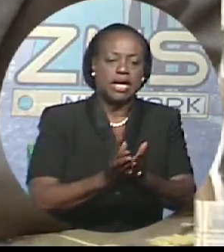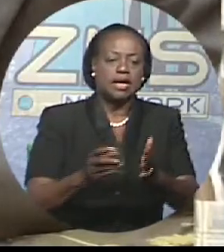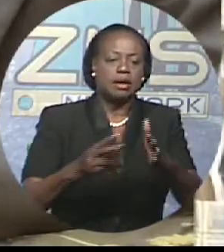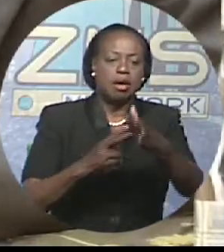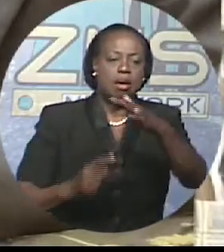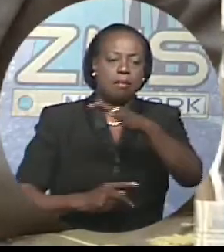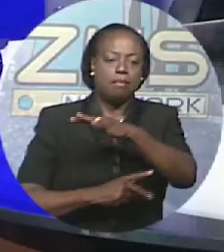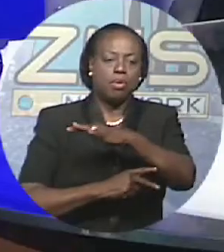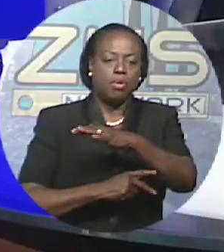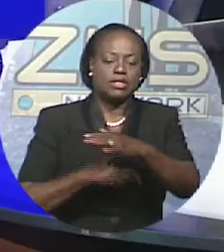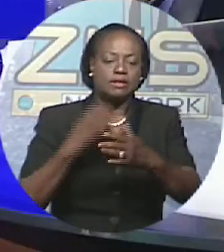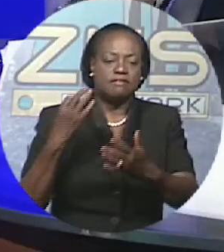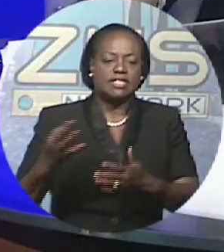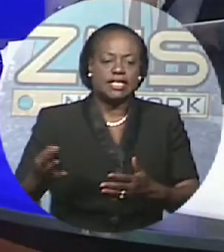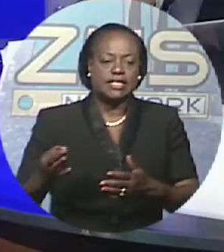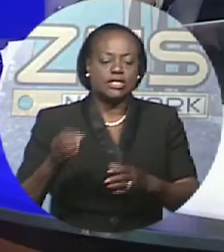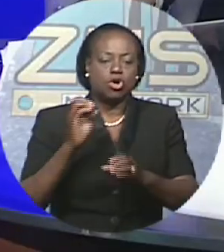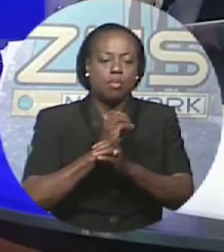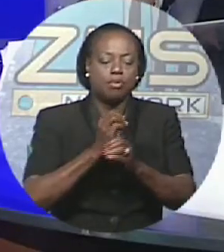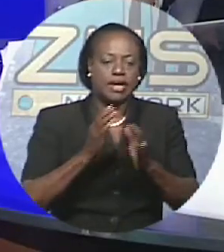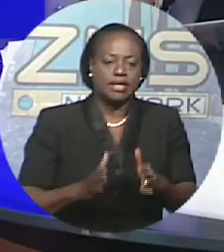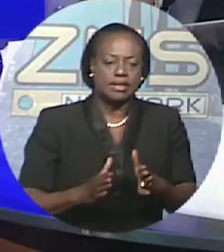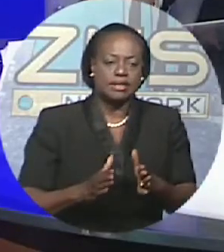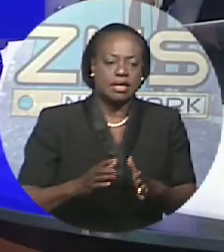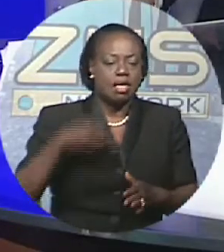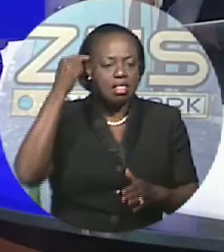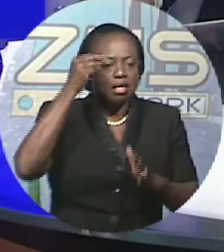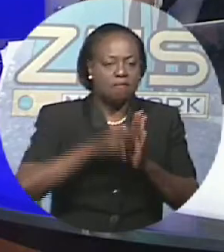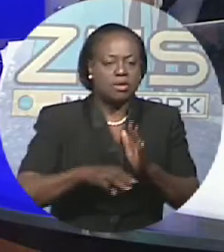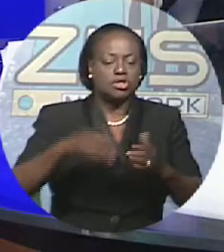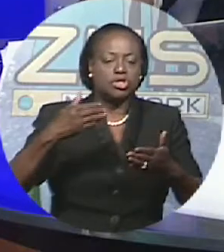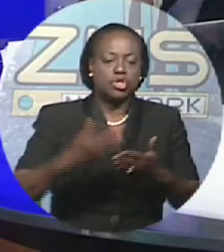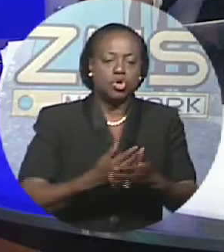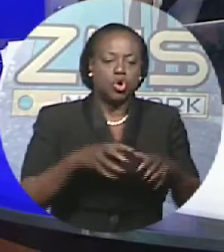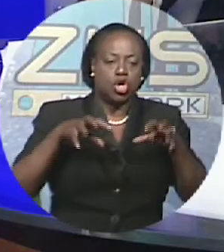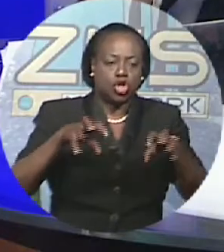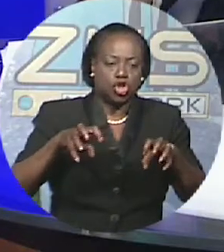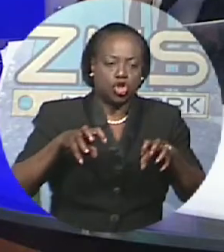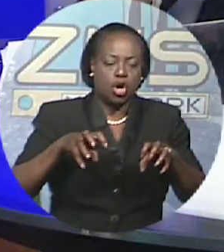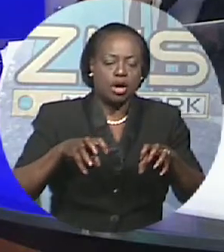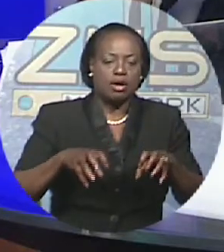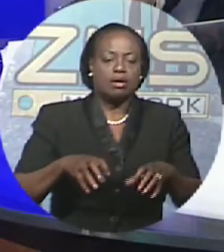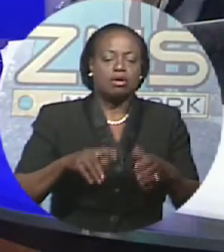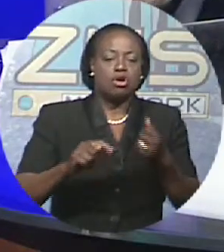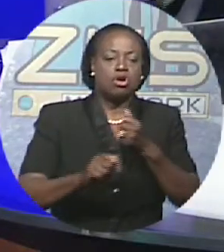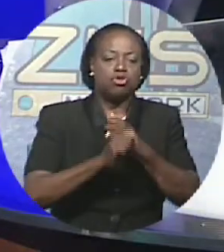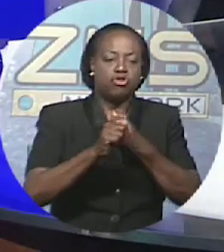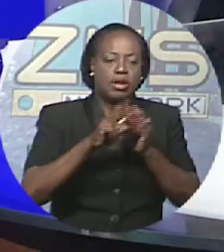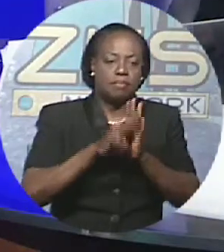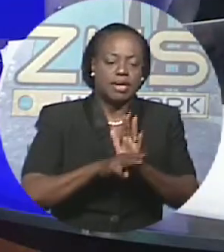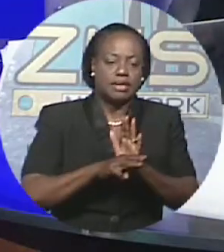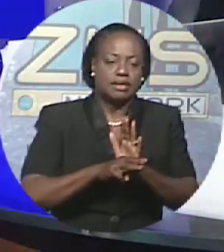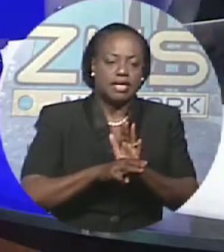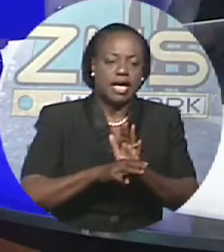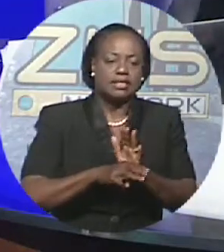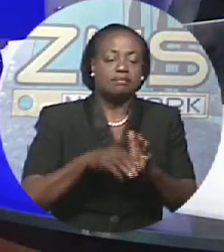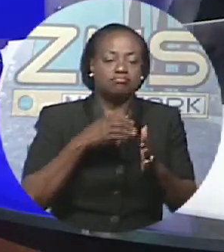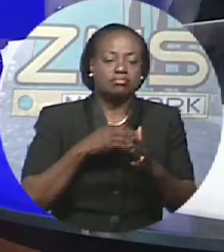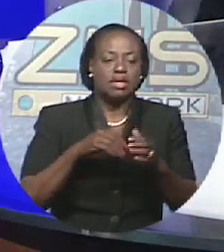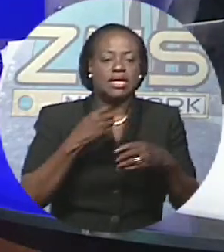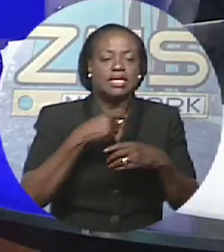part of a revamping of the Customs Department and modernizing its policies. ACE International Consultants were awarded the government's